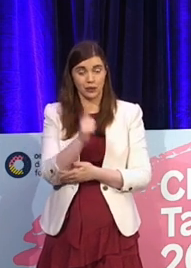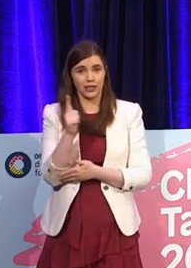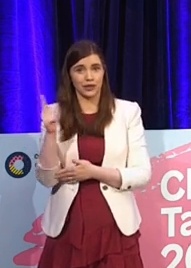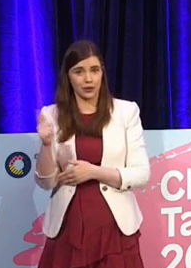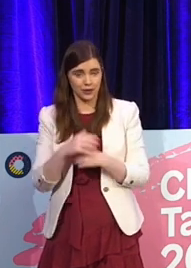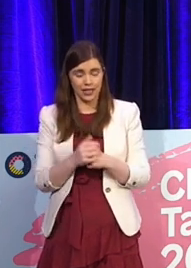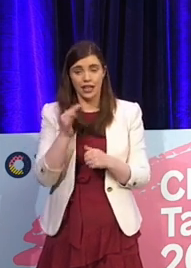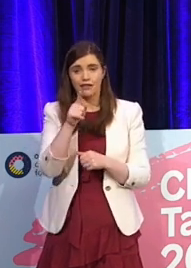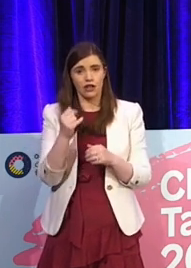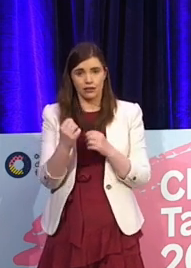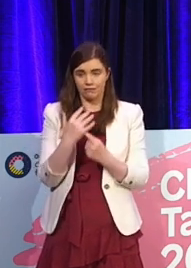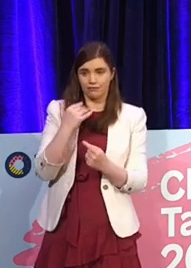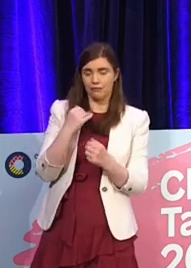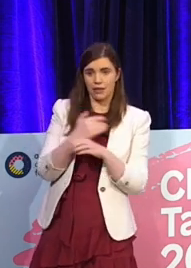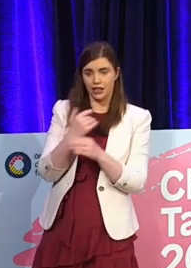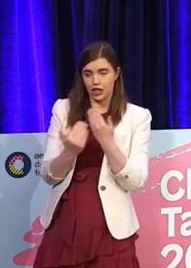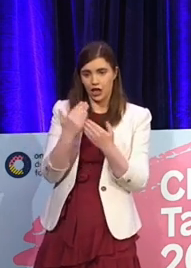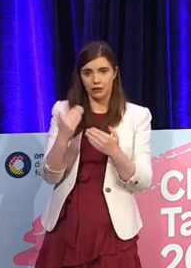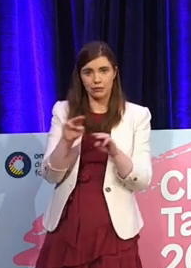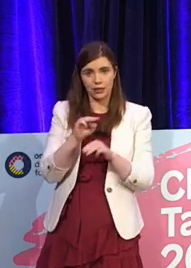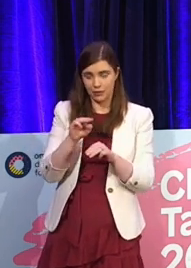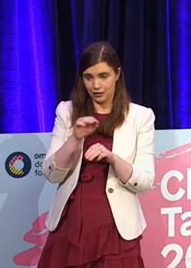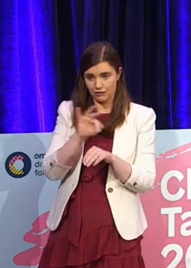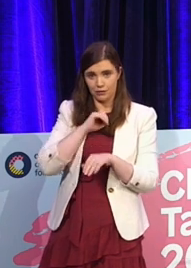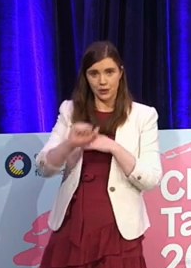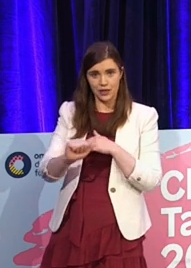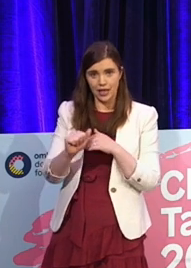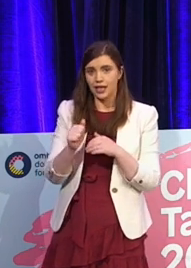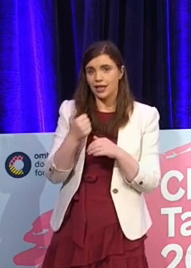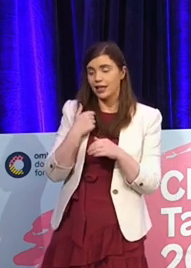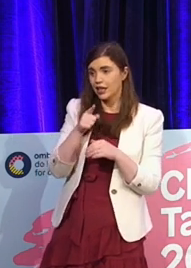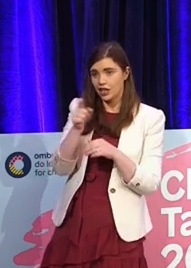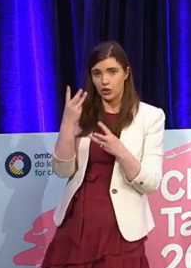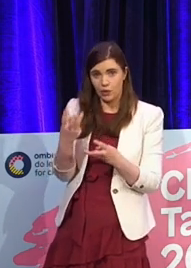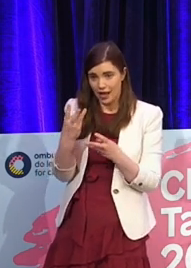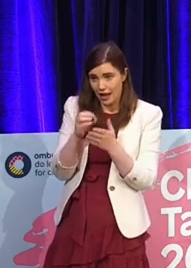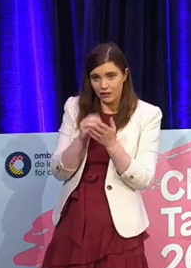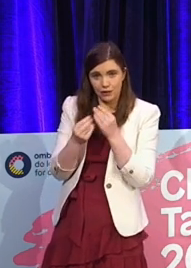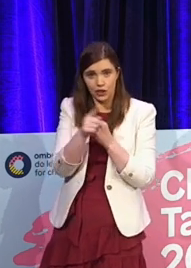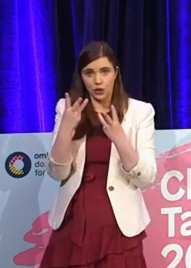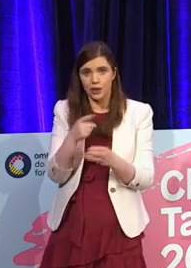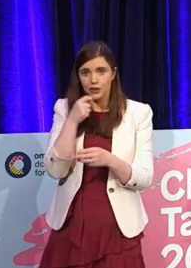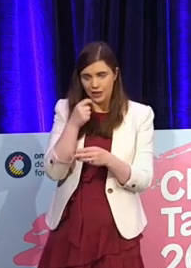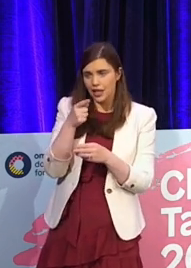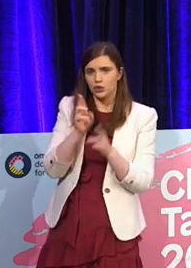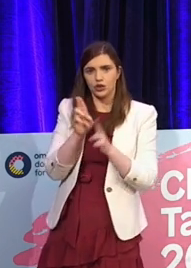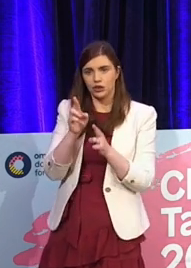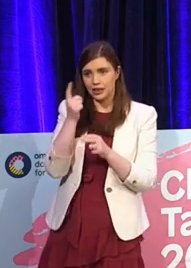young people on stage and you've got something important to say, make sure to keep an eye out on our website for updates about how to get